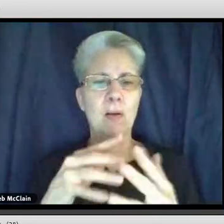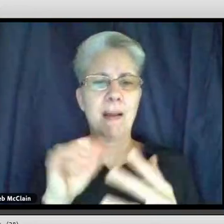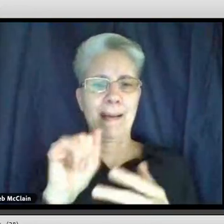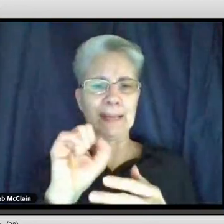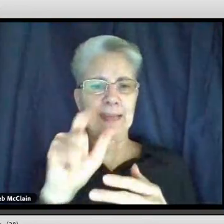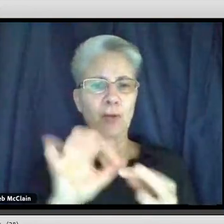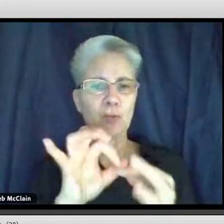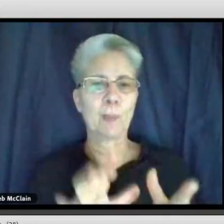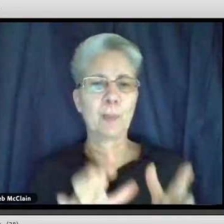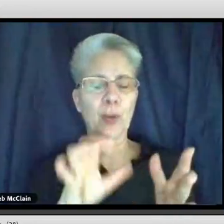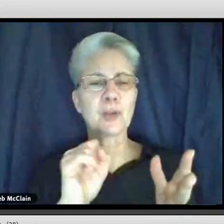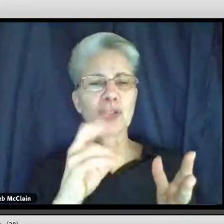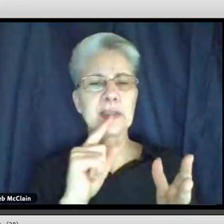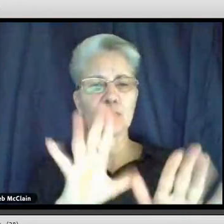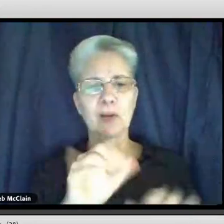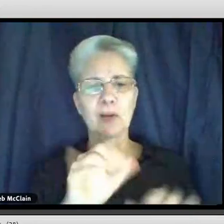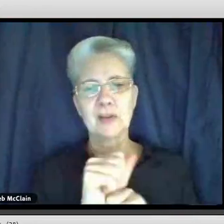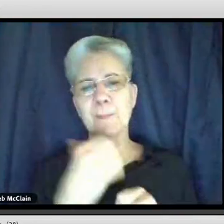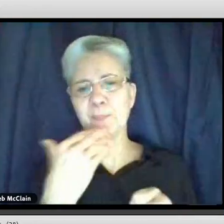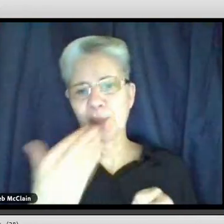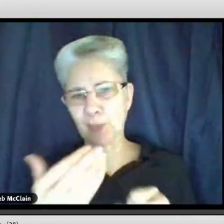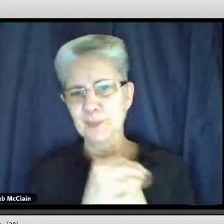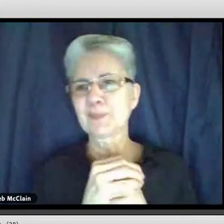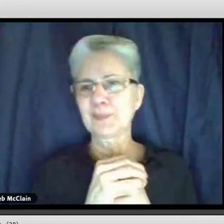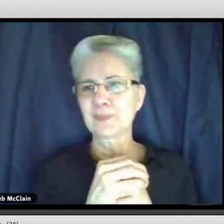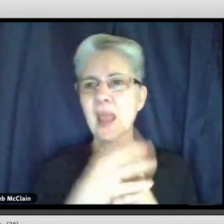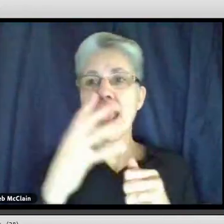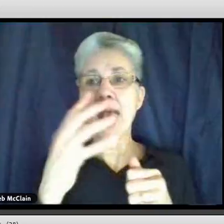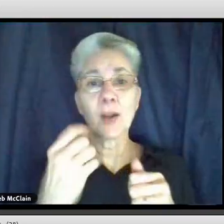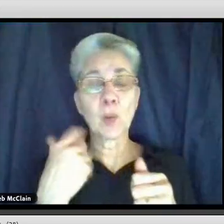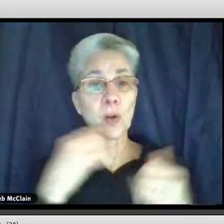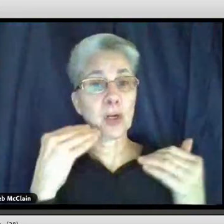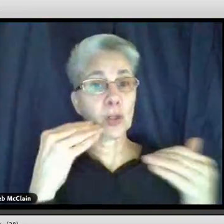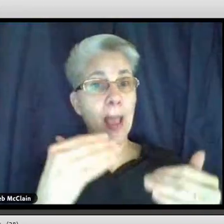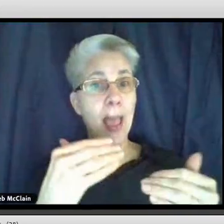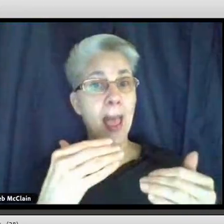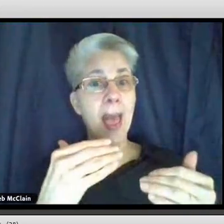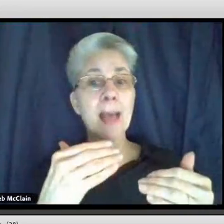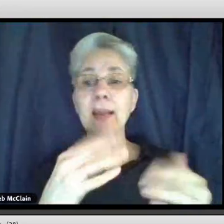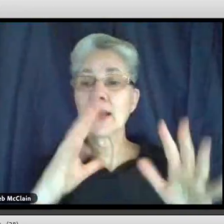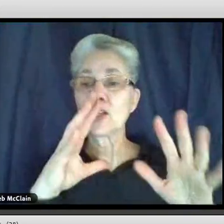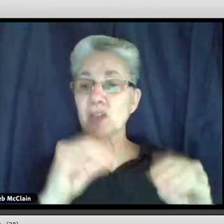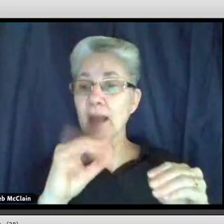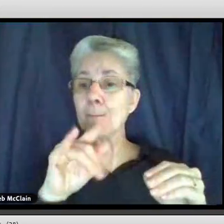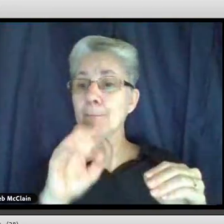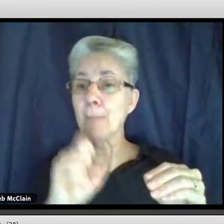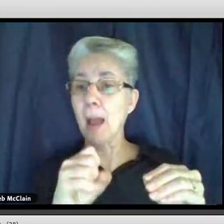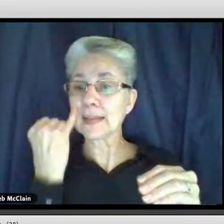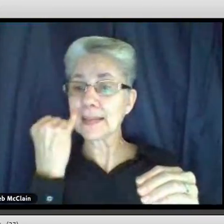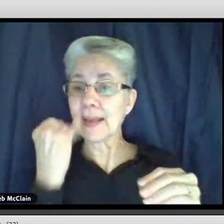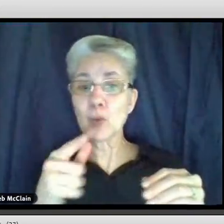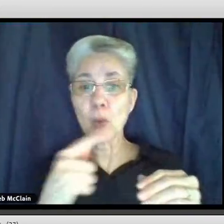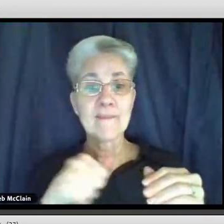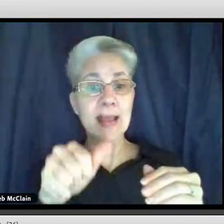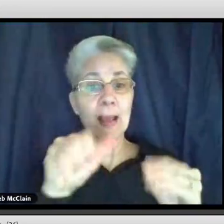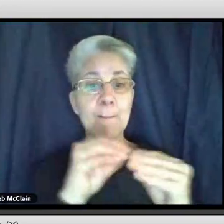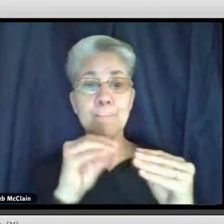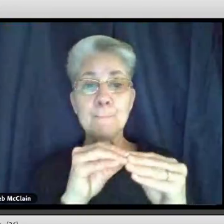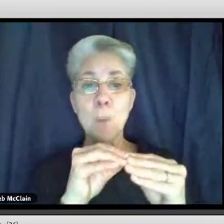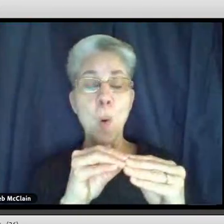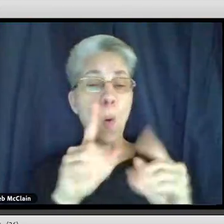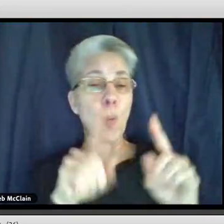Sign Language interpreter. She does a great job. And we're going to go ahead and shut our mics down. If you have any